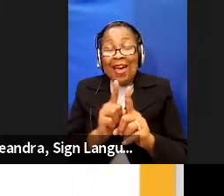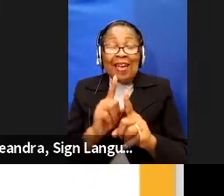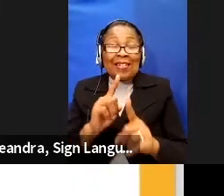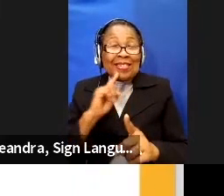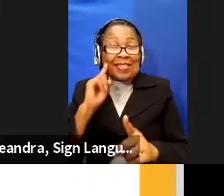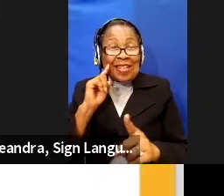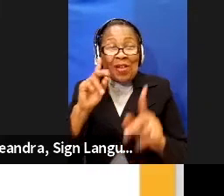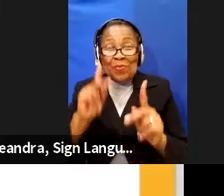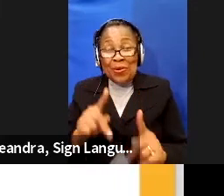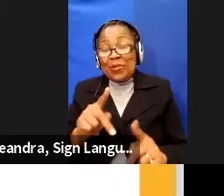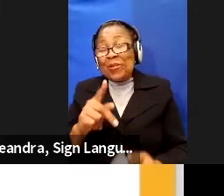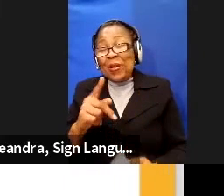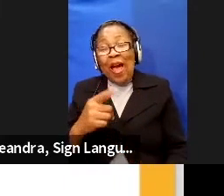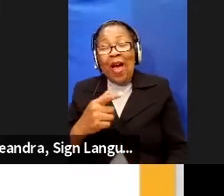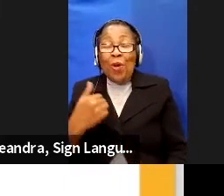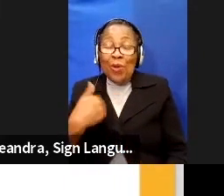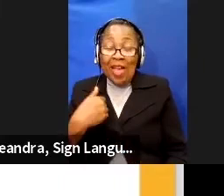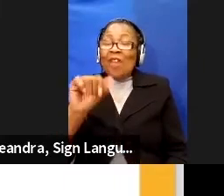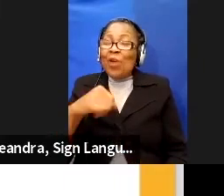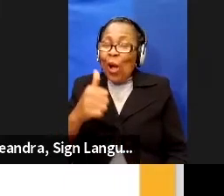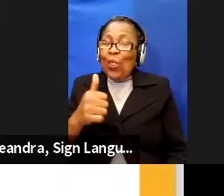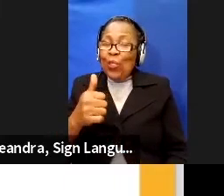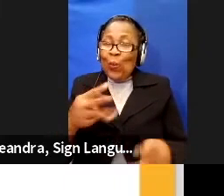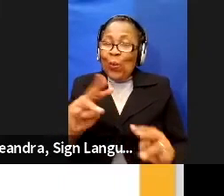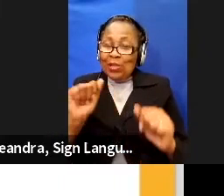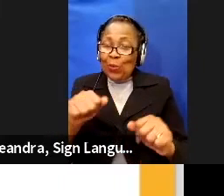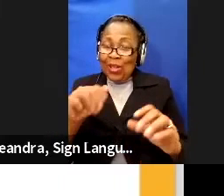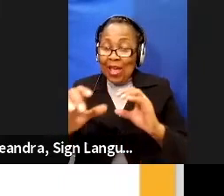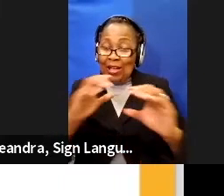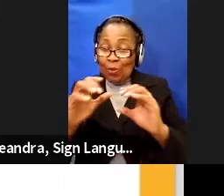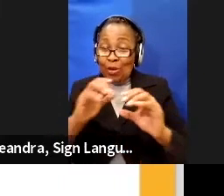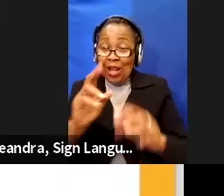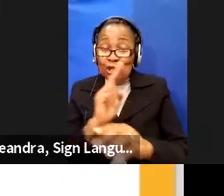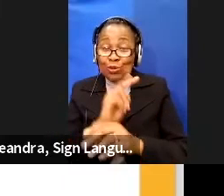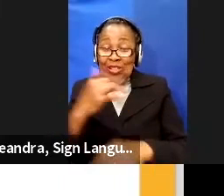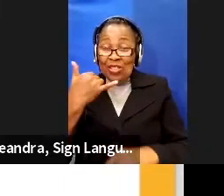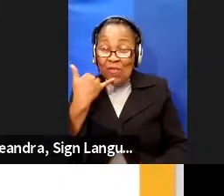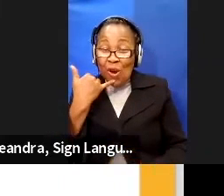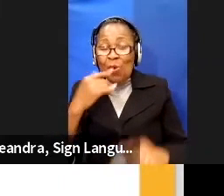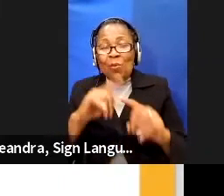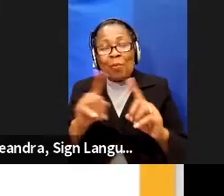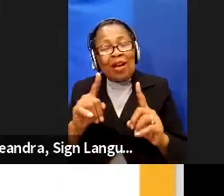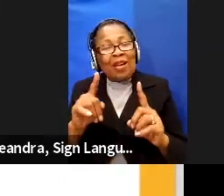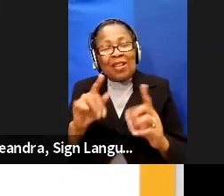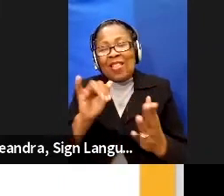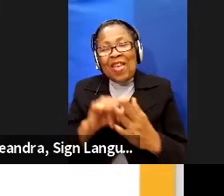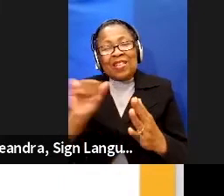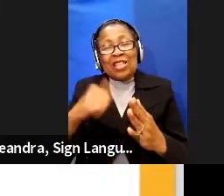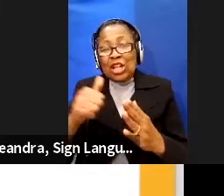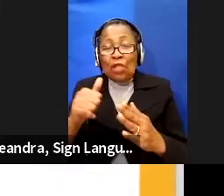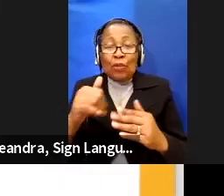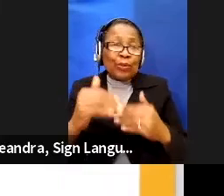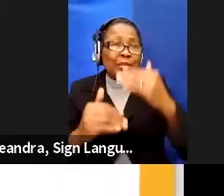do have other, ways that we can communicate on the telephone, but that's just another step. So for